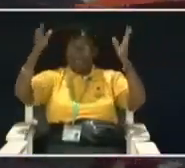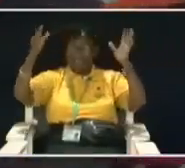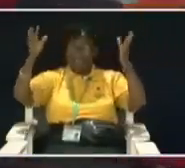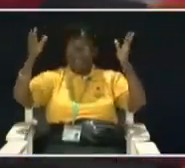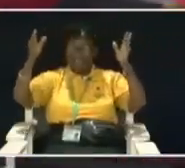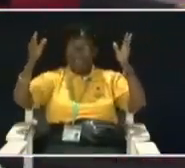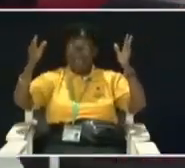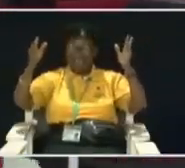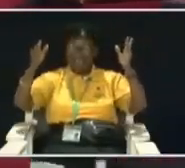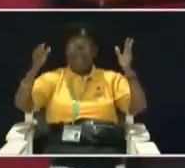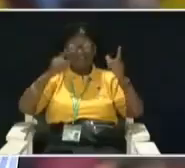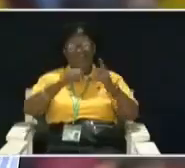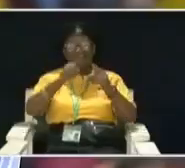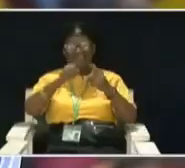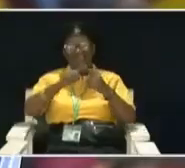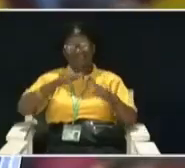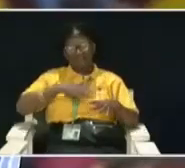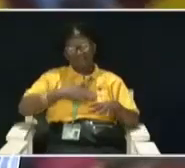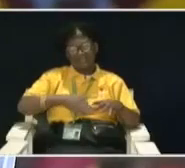And then you may please be seated